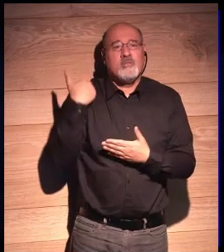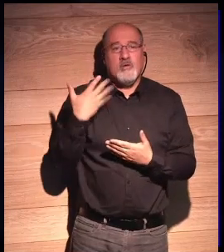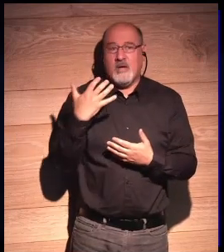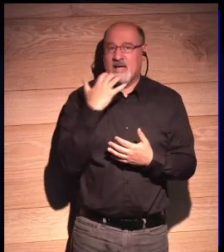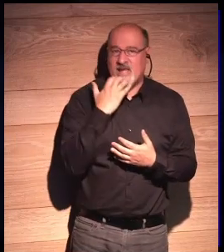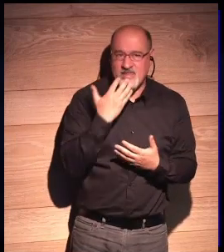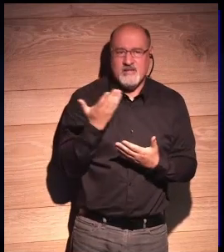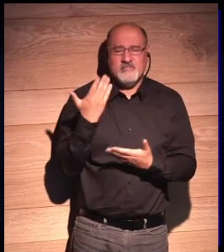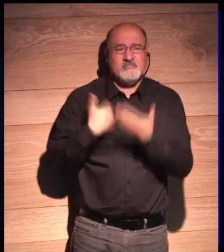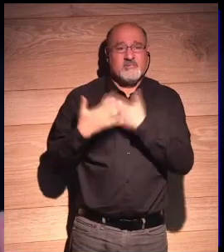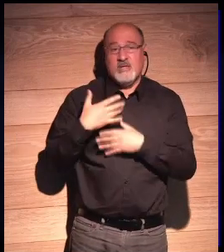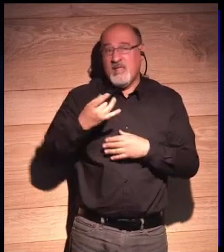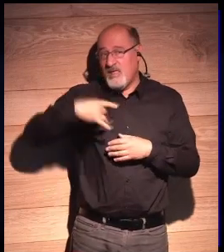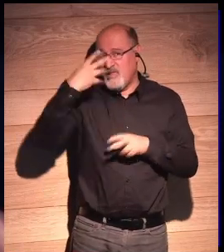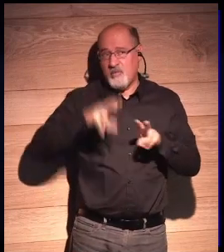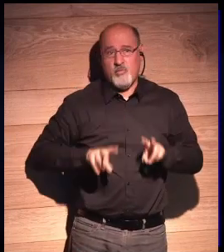of